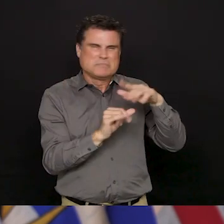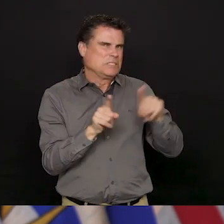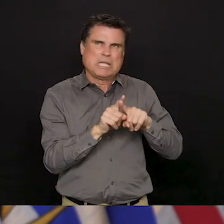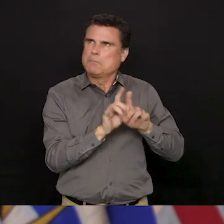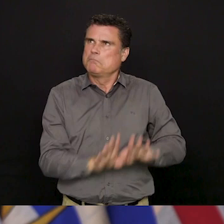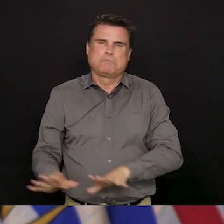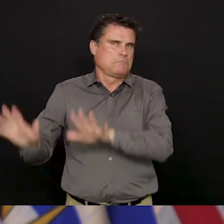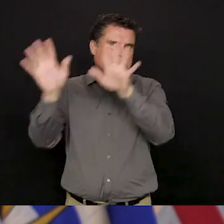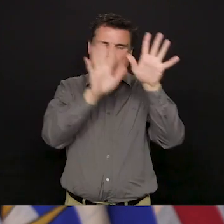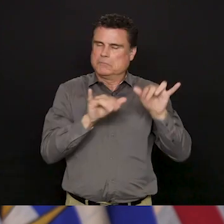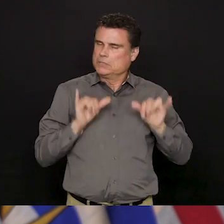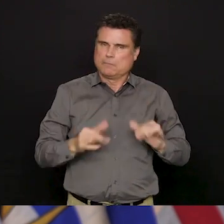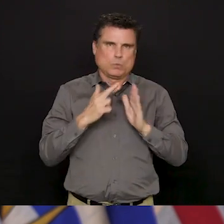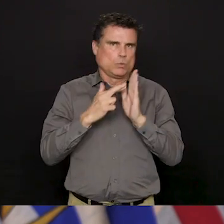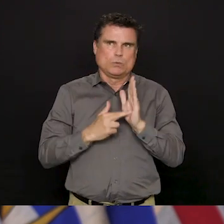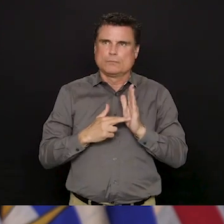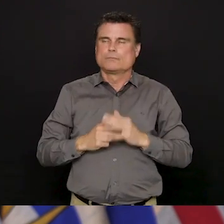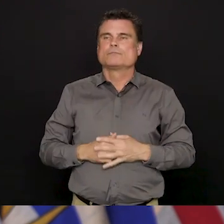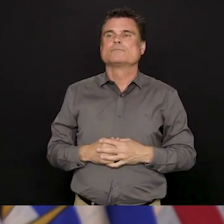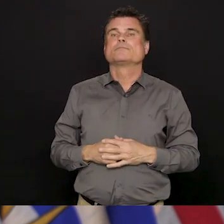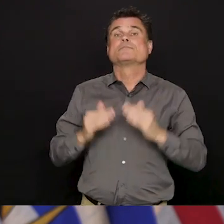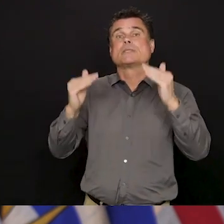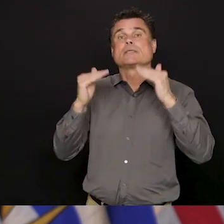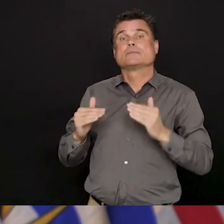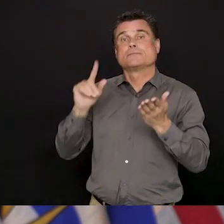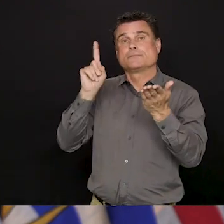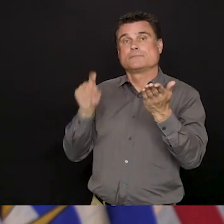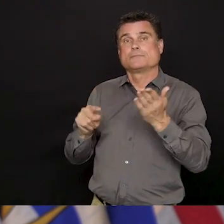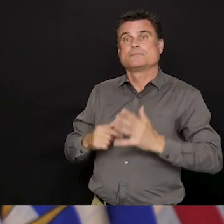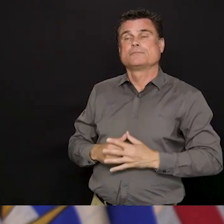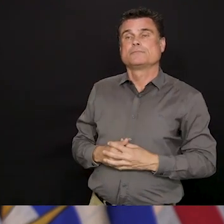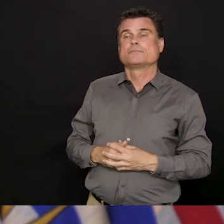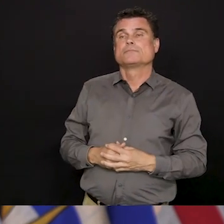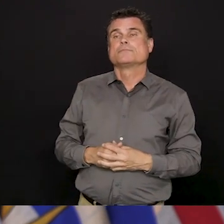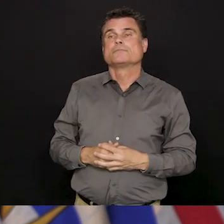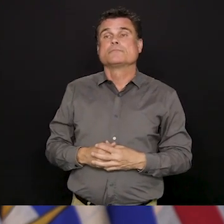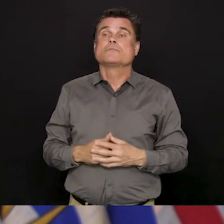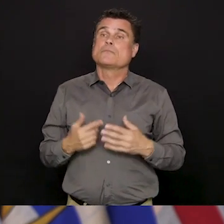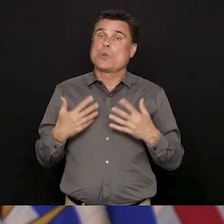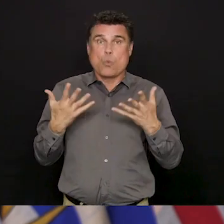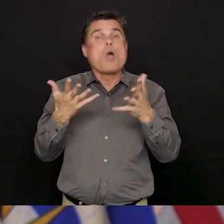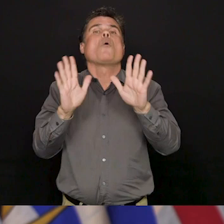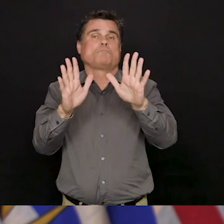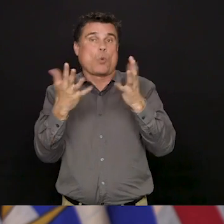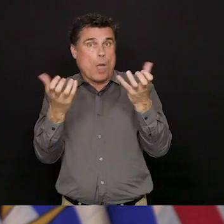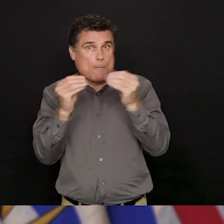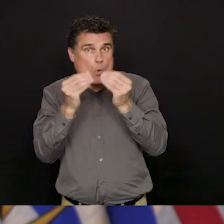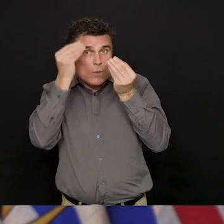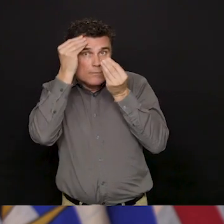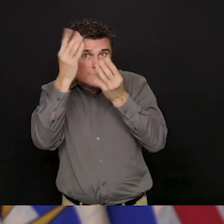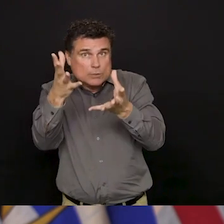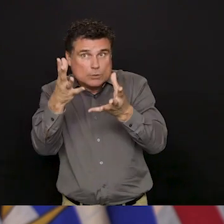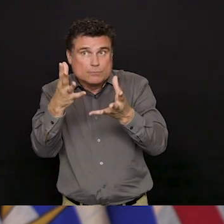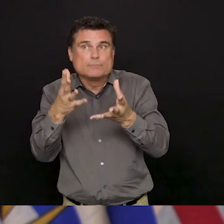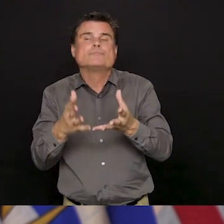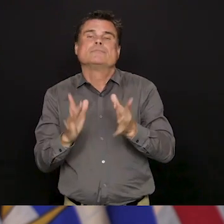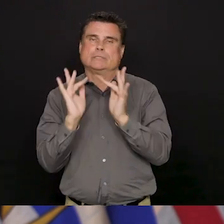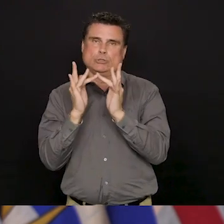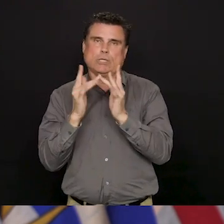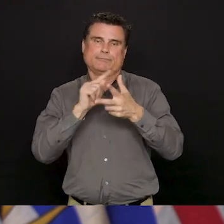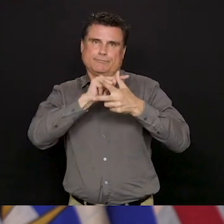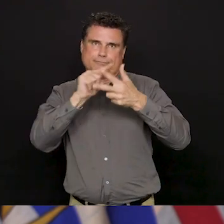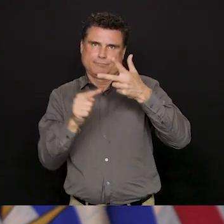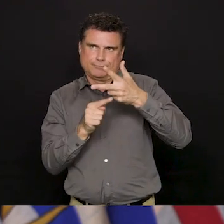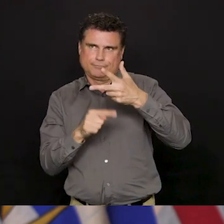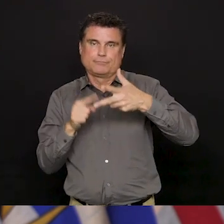afternoon. For any reporters that didn't get to ask a question, there will be a statement released later today. For recommendations on protecting families